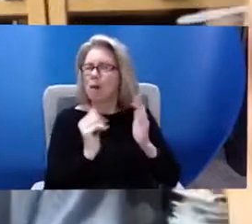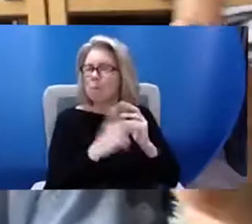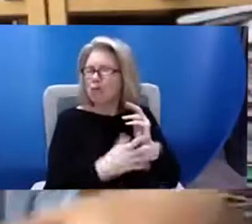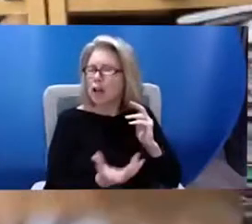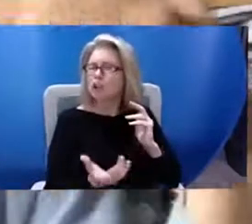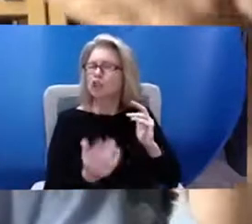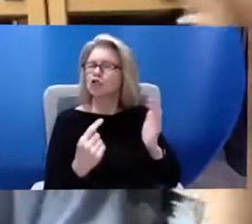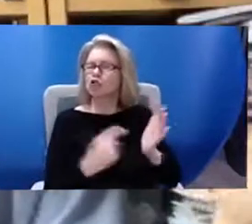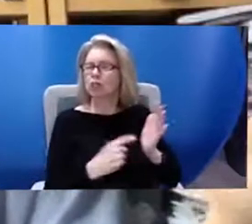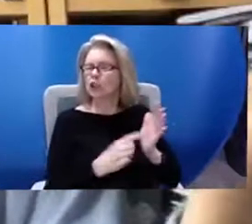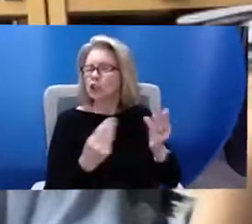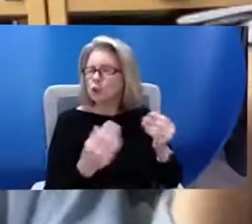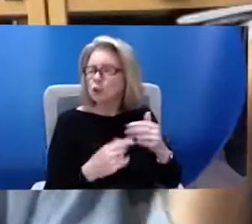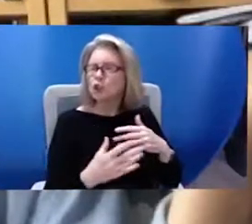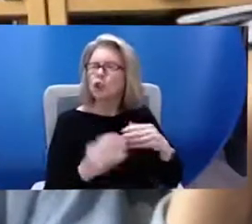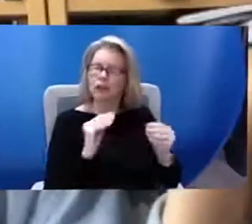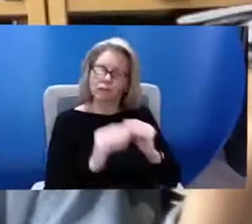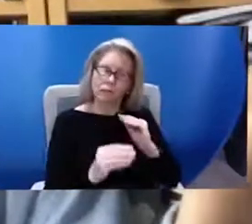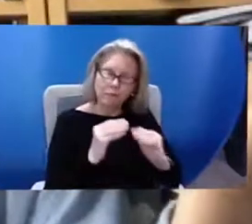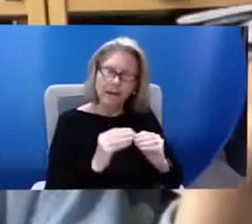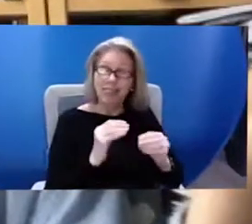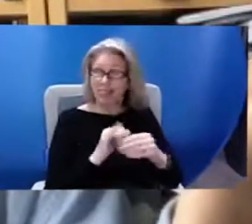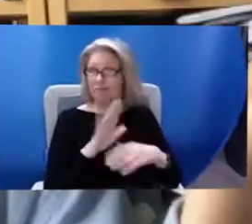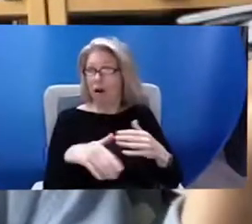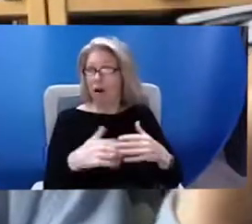reparation, restitution, you know, this is